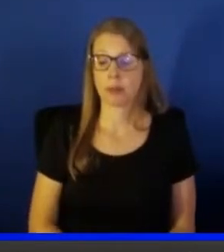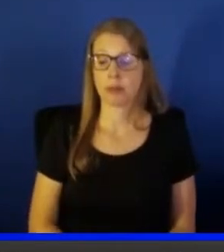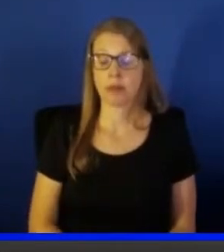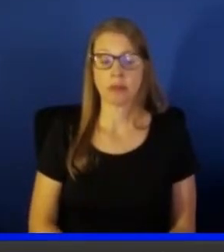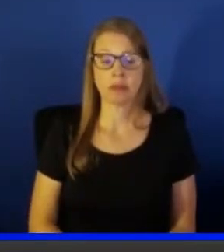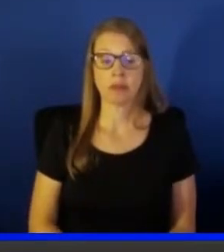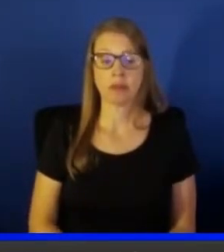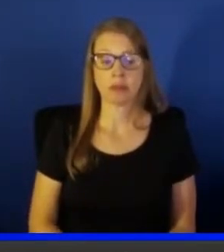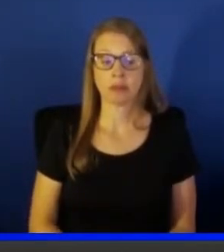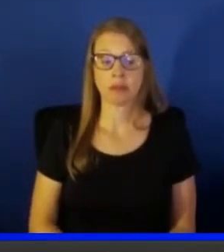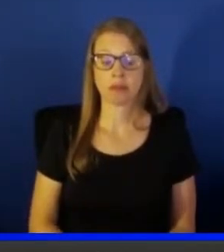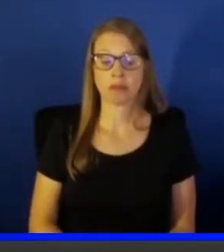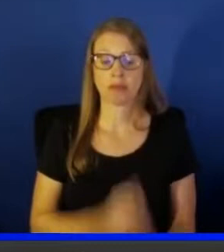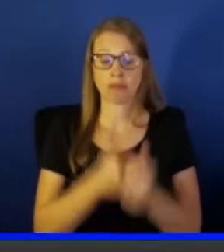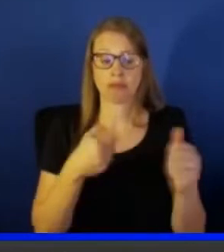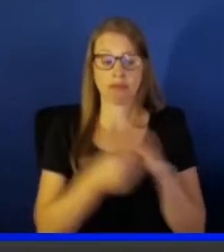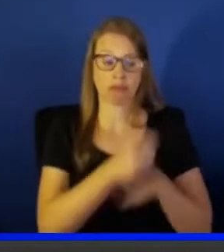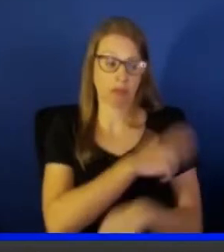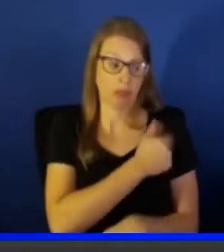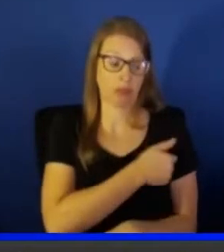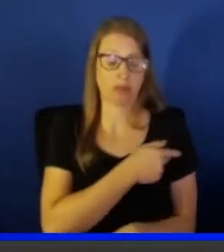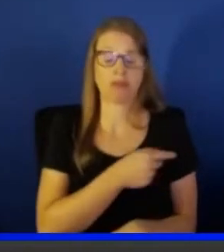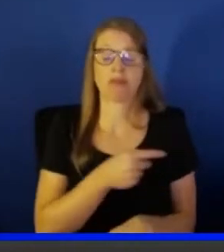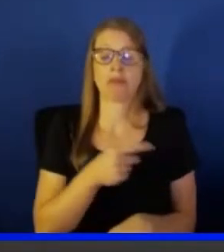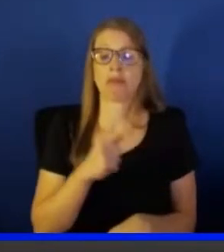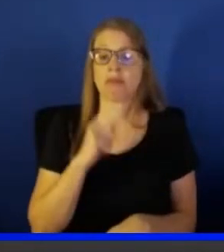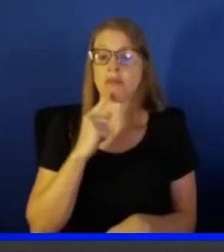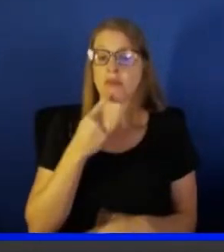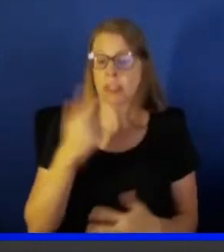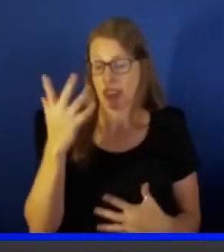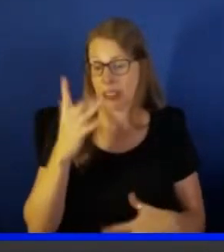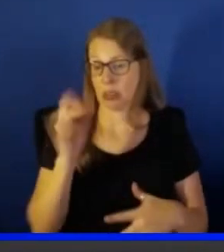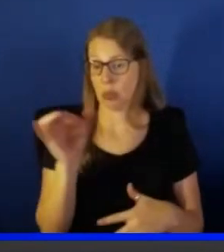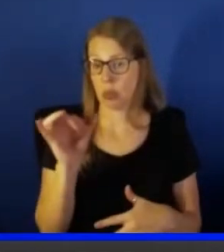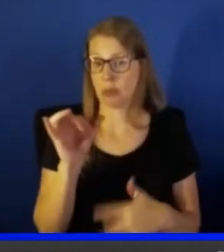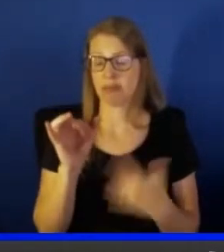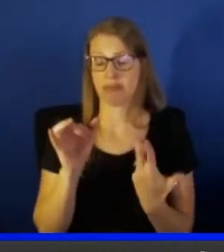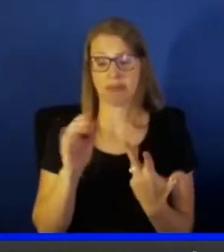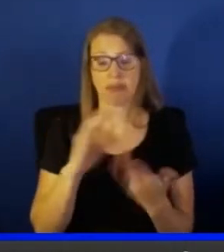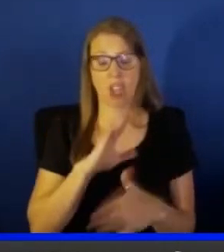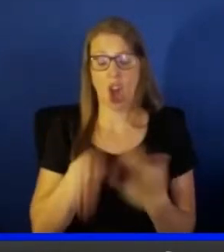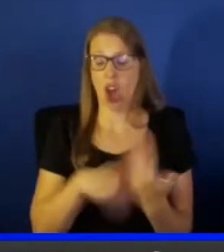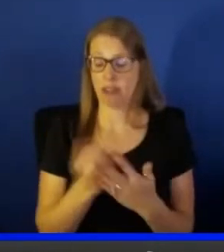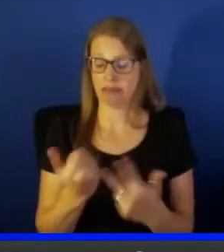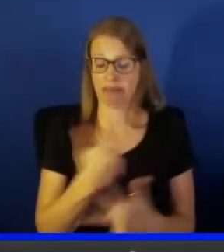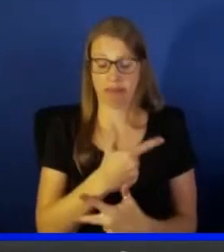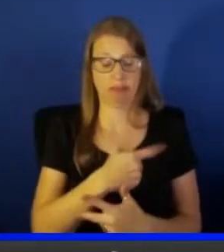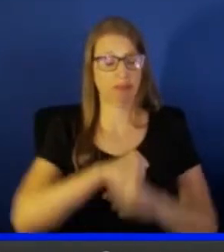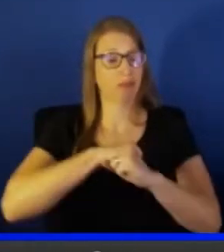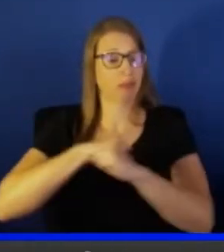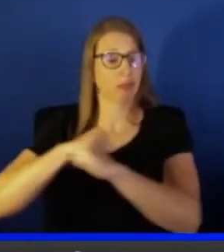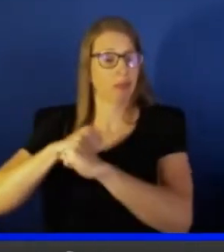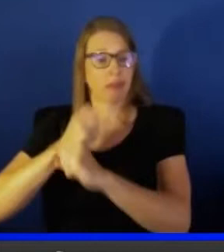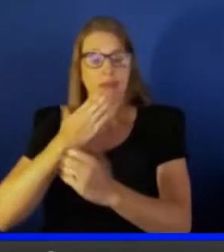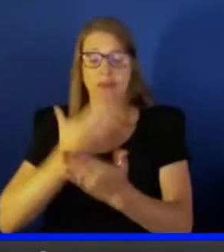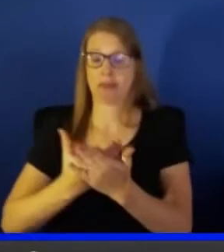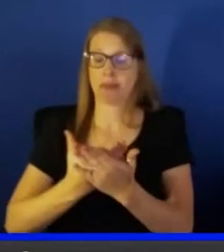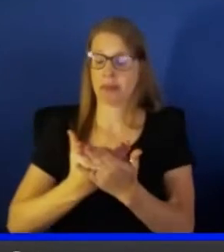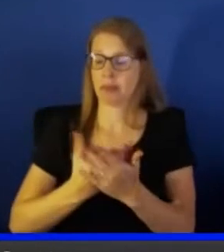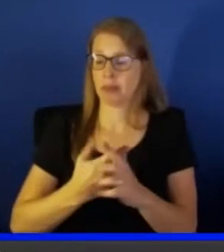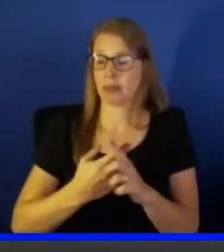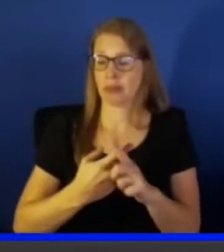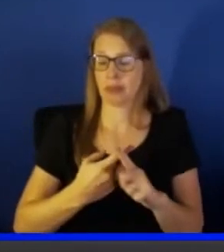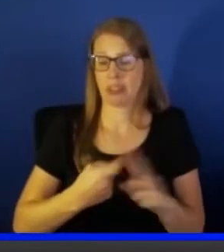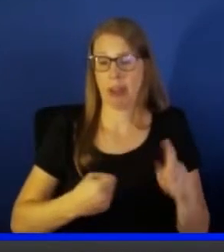vaccines continue to do that even throughout all the variants that we have seen. So they still provide very good protection against hospitalization and